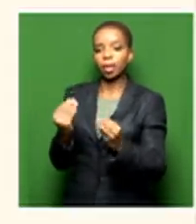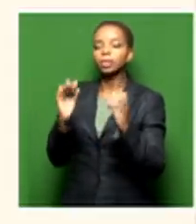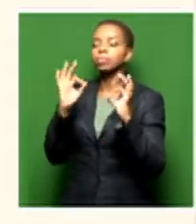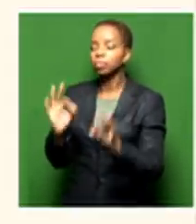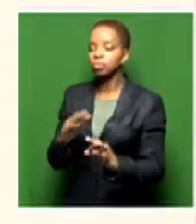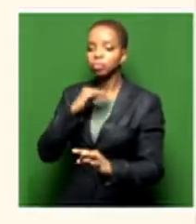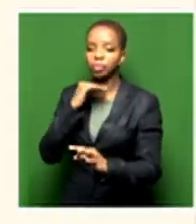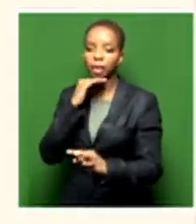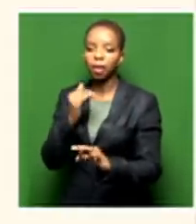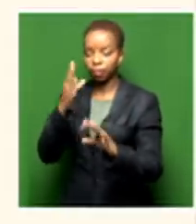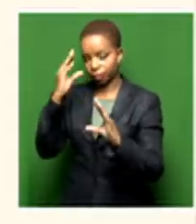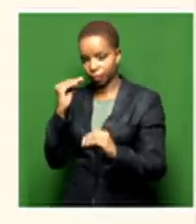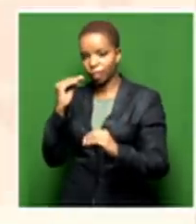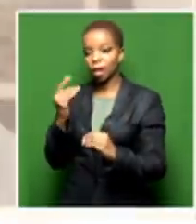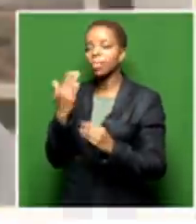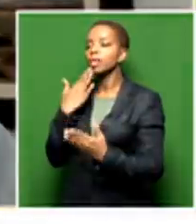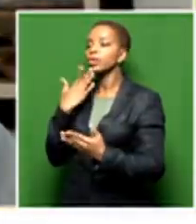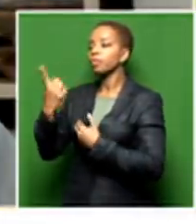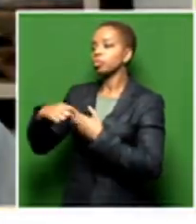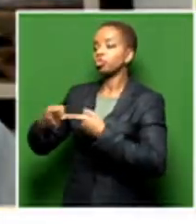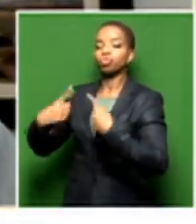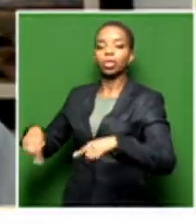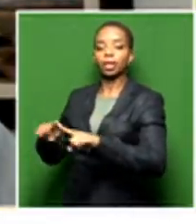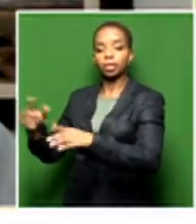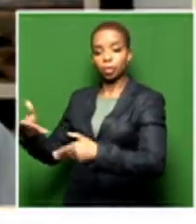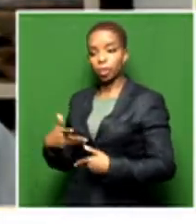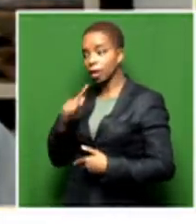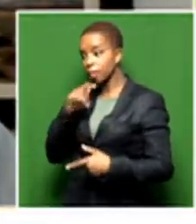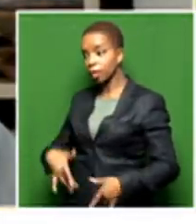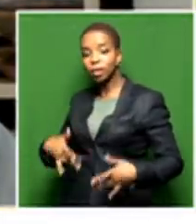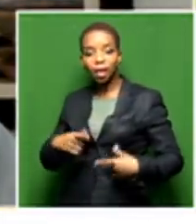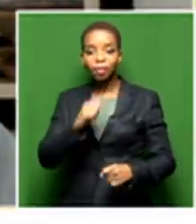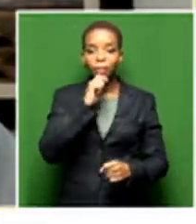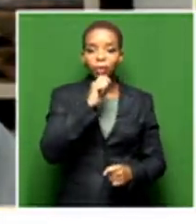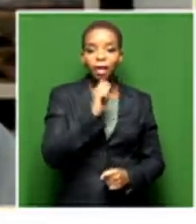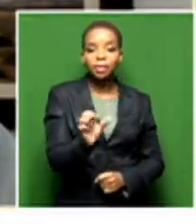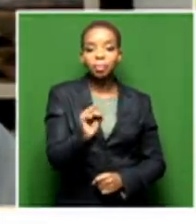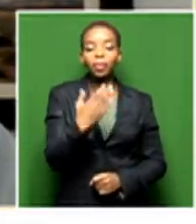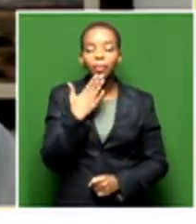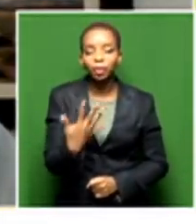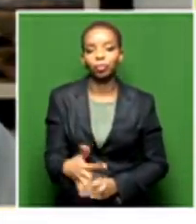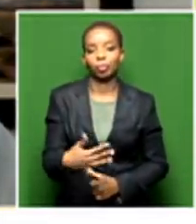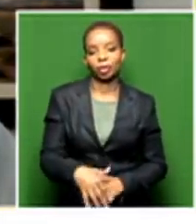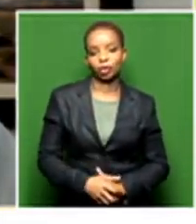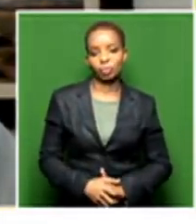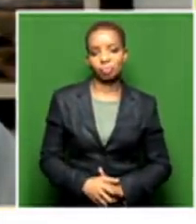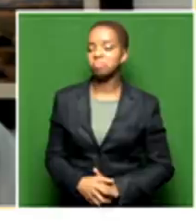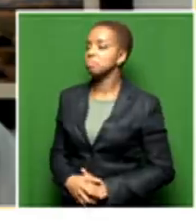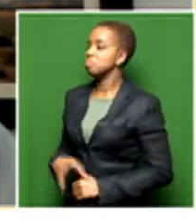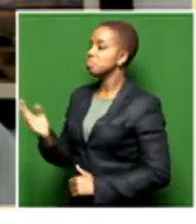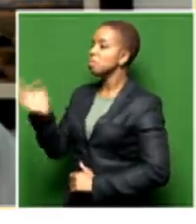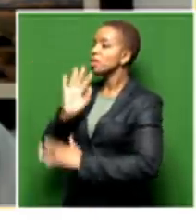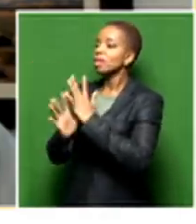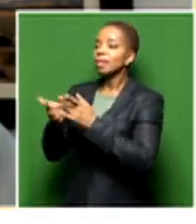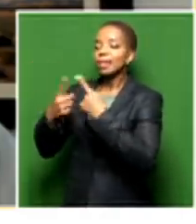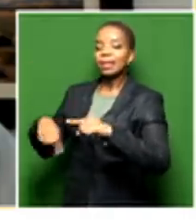slumber. Very good morning to you. Thanks for joining us, Robert. Welcome to Morning Live. Good morning, Sabir. Thank you very much. Take us through some implications